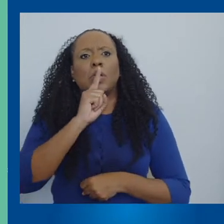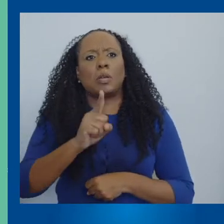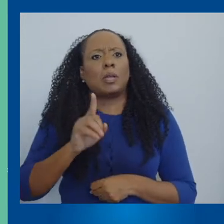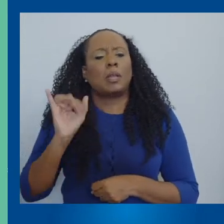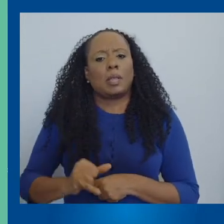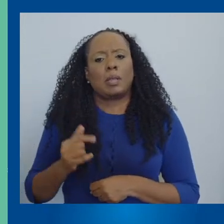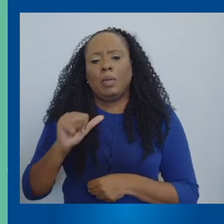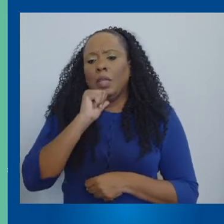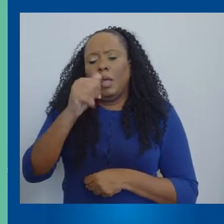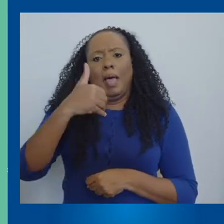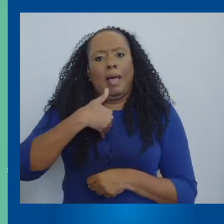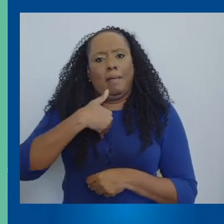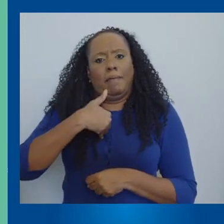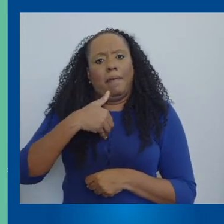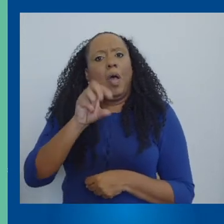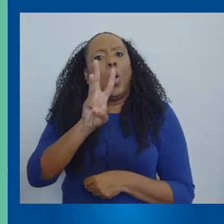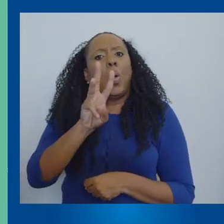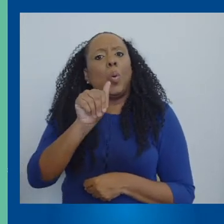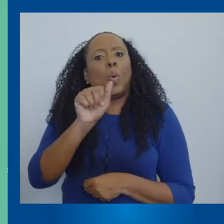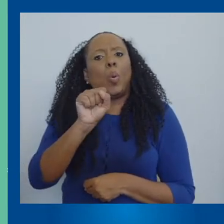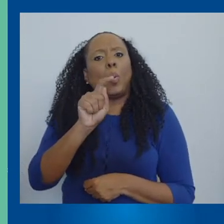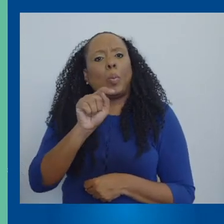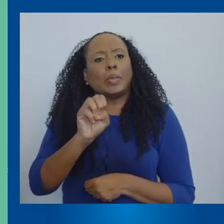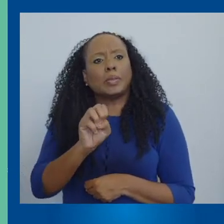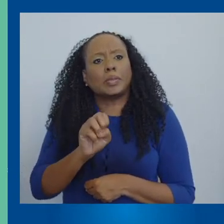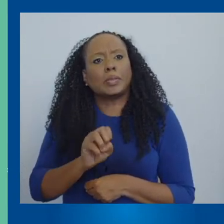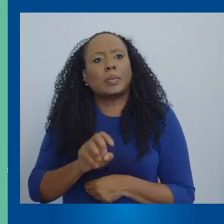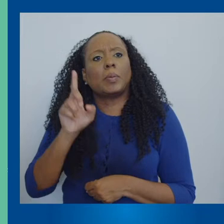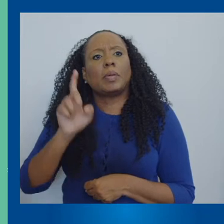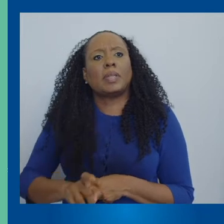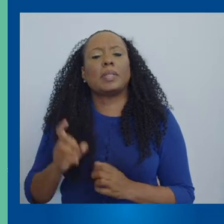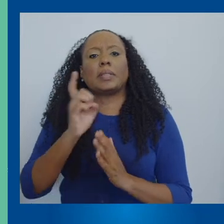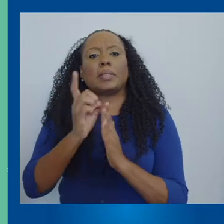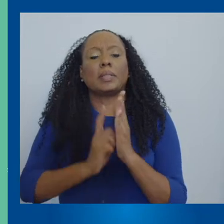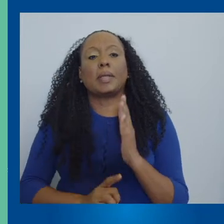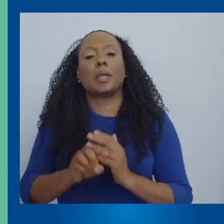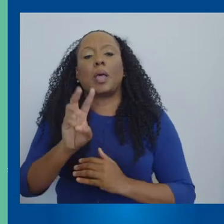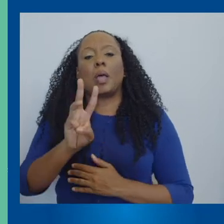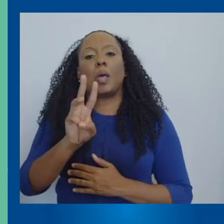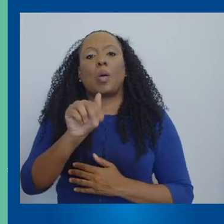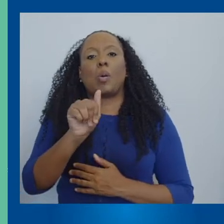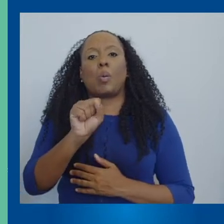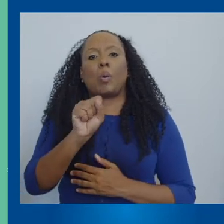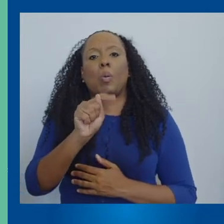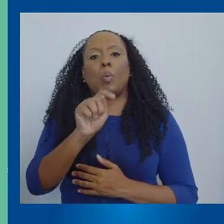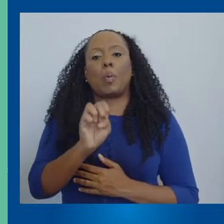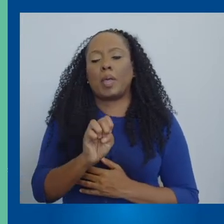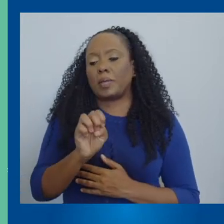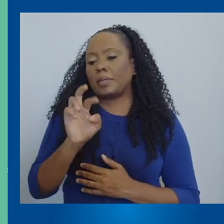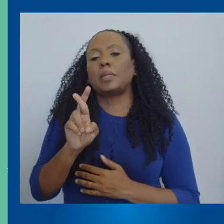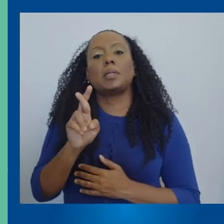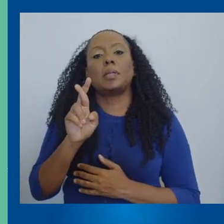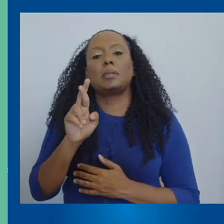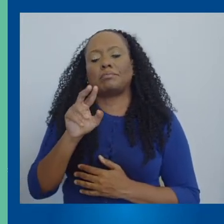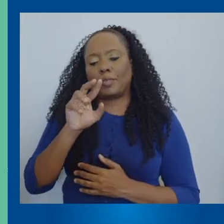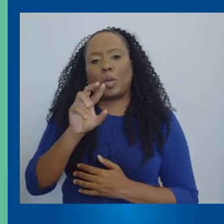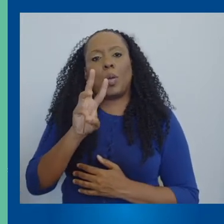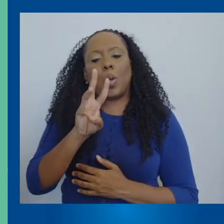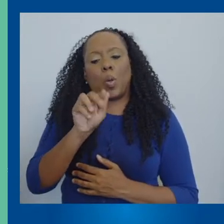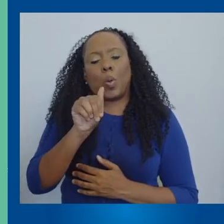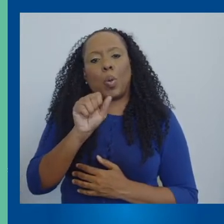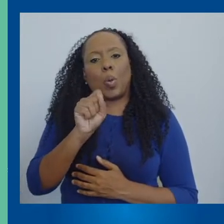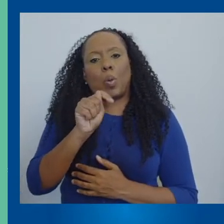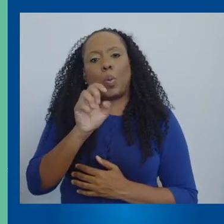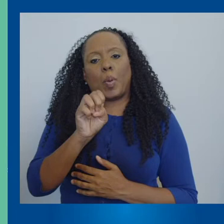place. And where necessary, we do need to design waste treatment processes so that they're mindful of